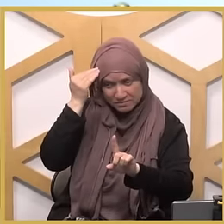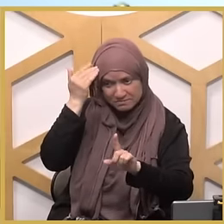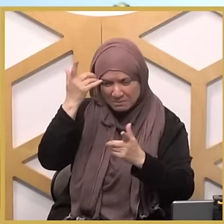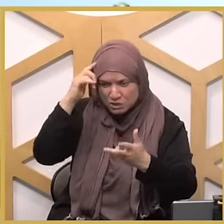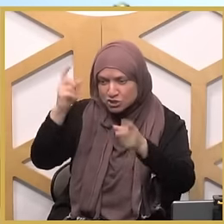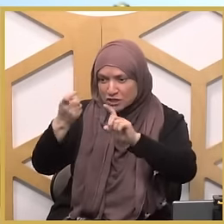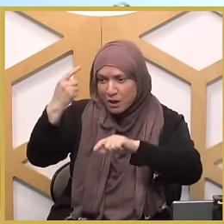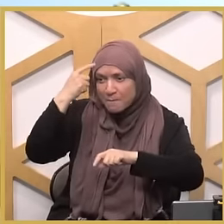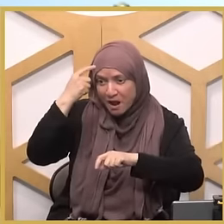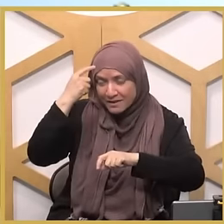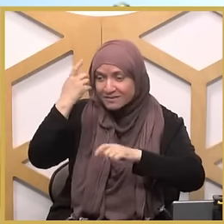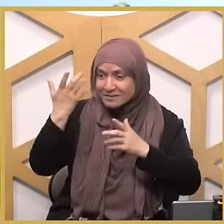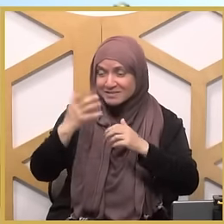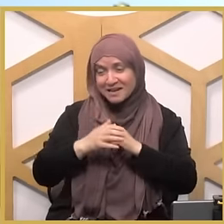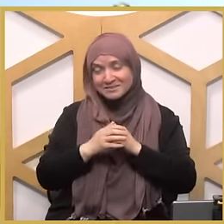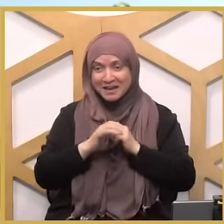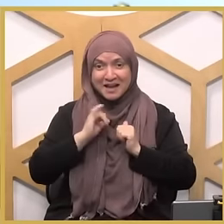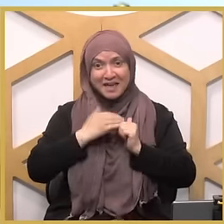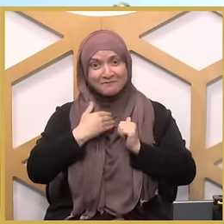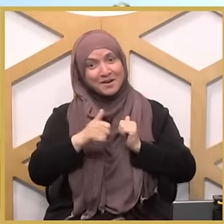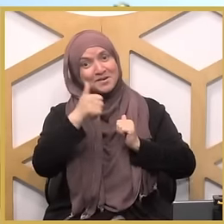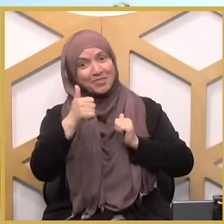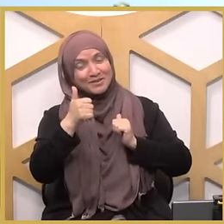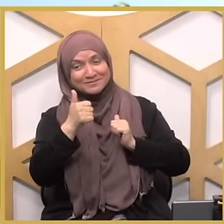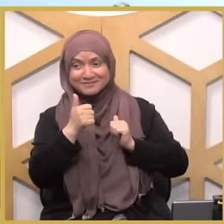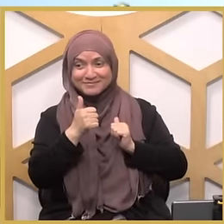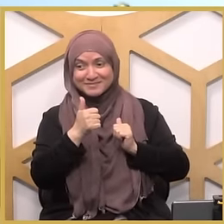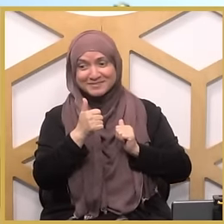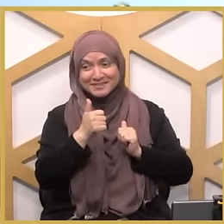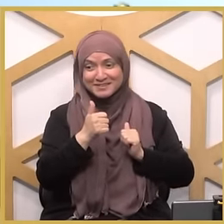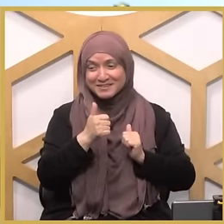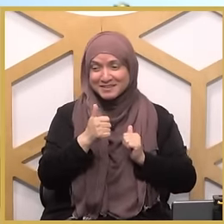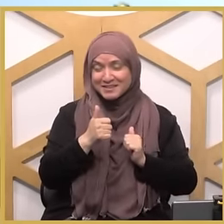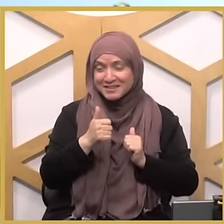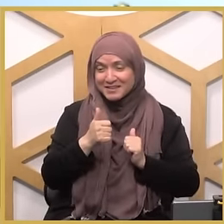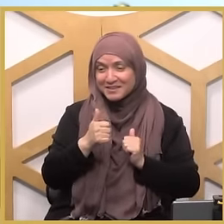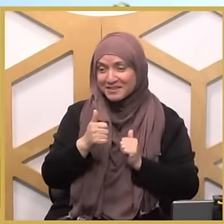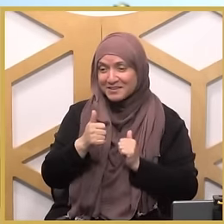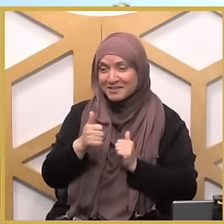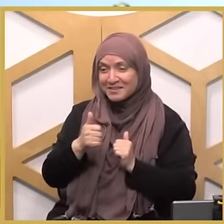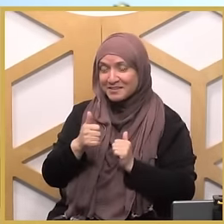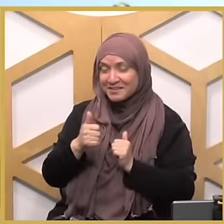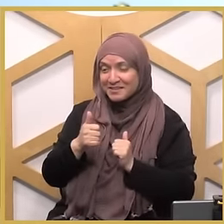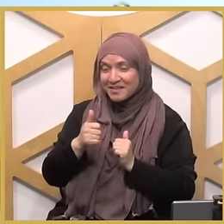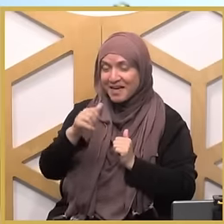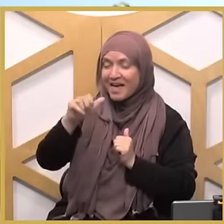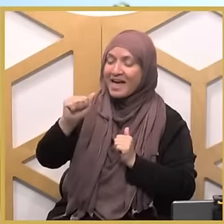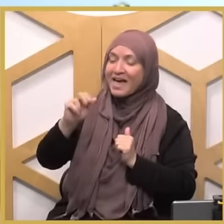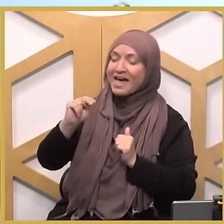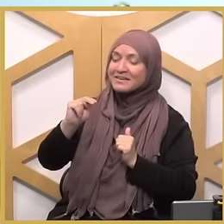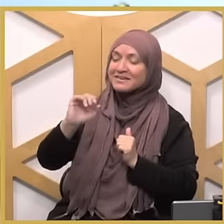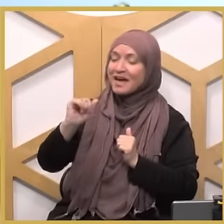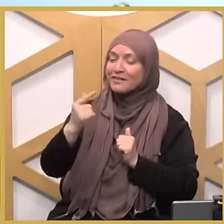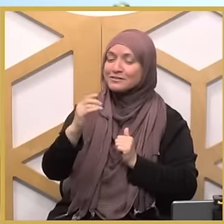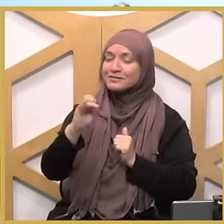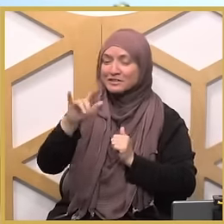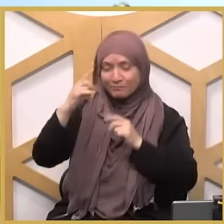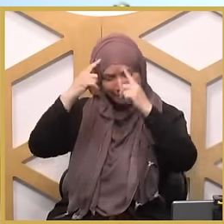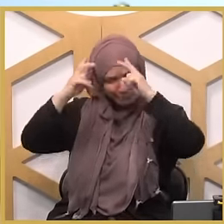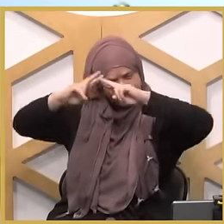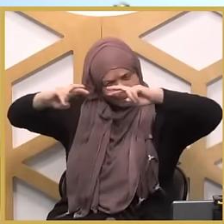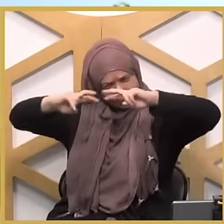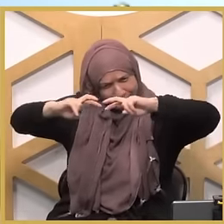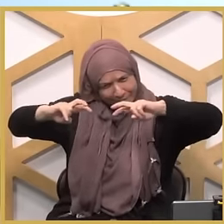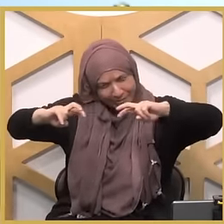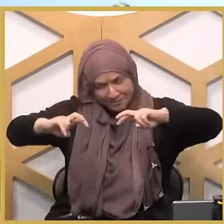things. I'm a man. Who took my spot? Is that your cousin? Listen. All right. Here's the